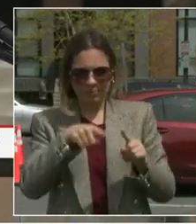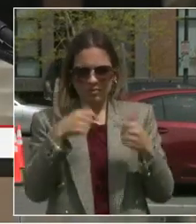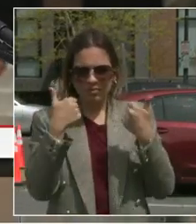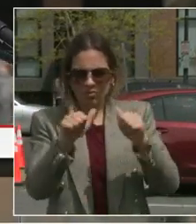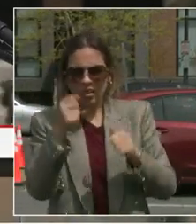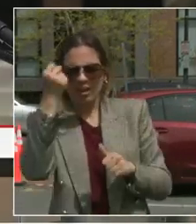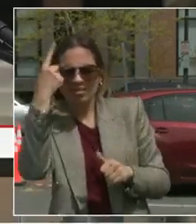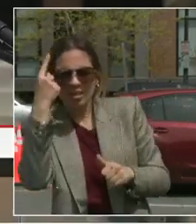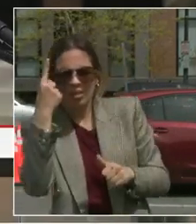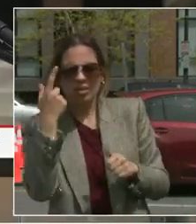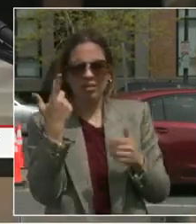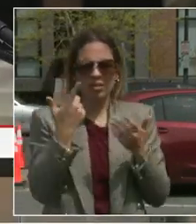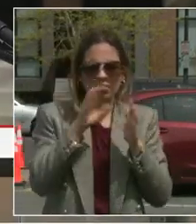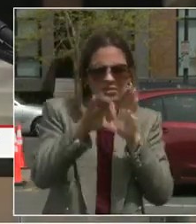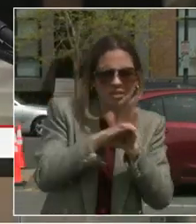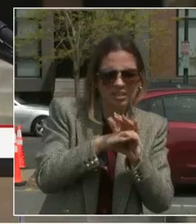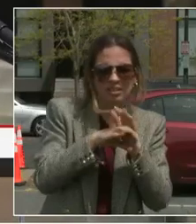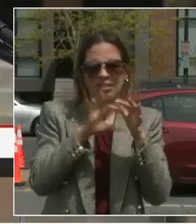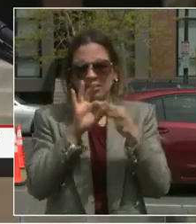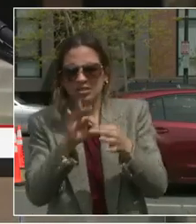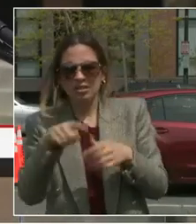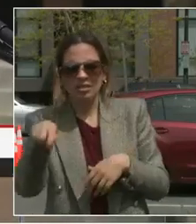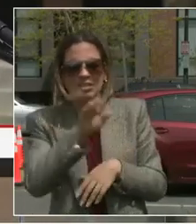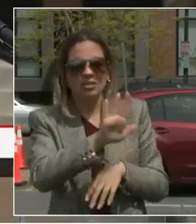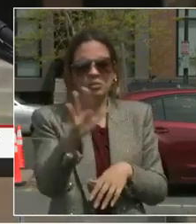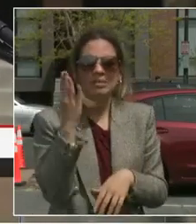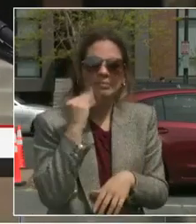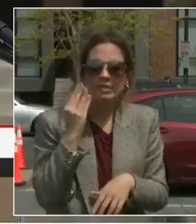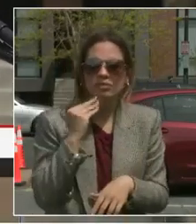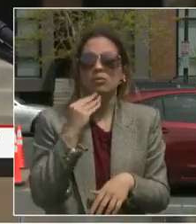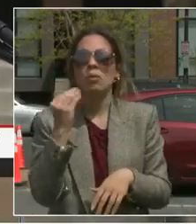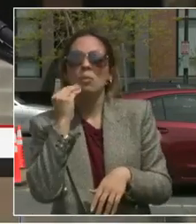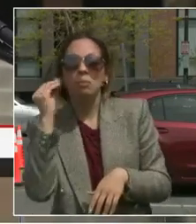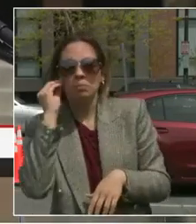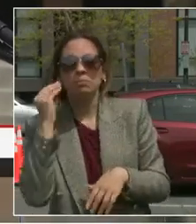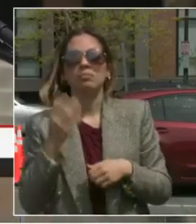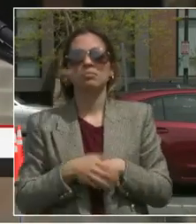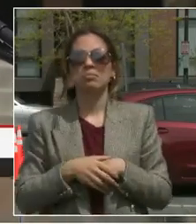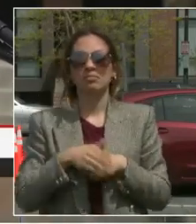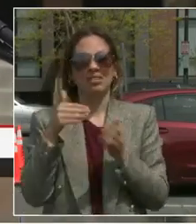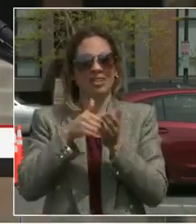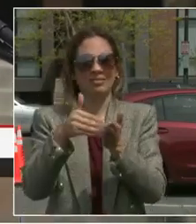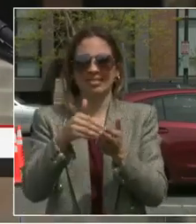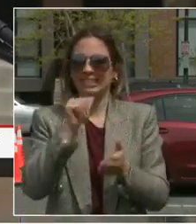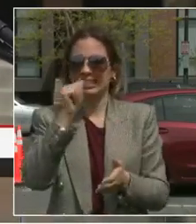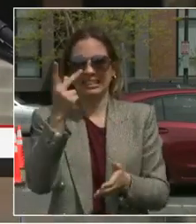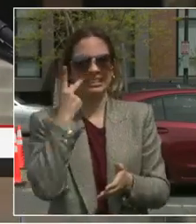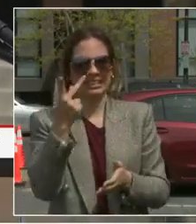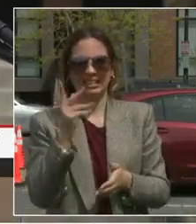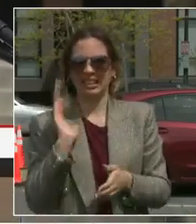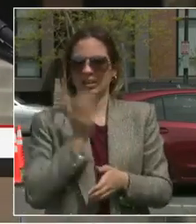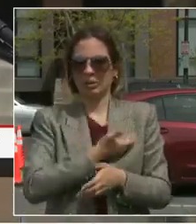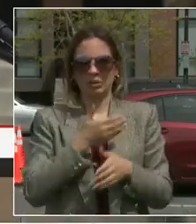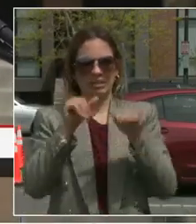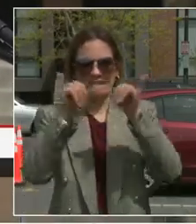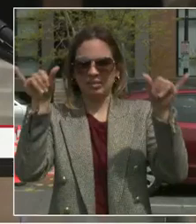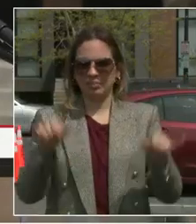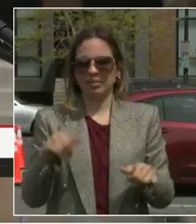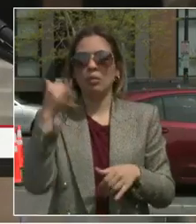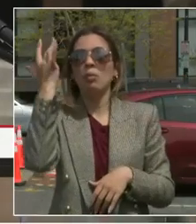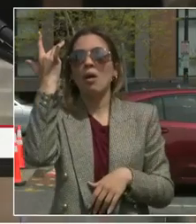and traits of young people who are experiencing homelessness, who often are not seen within systems because they're